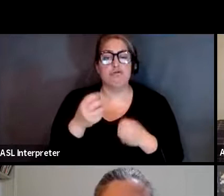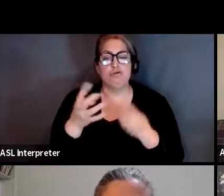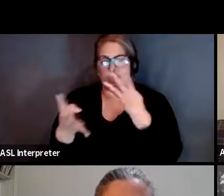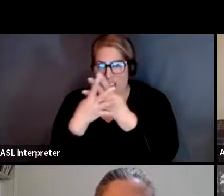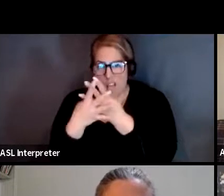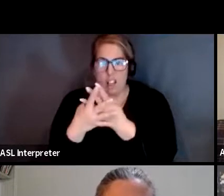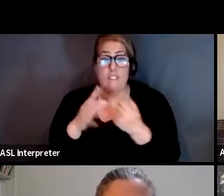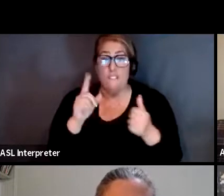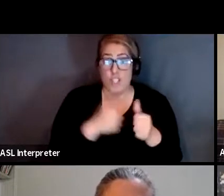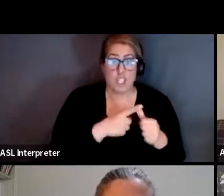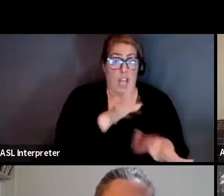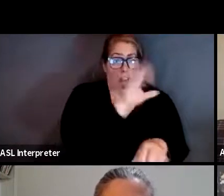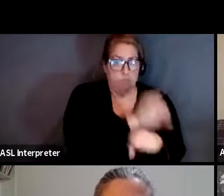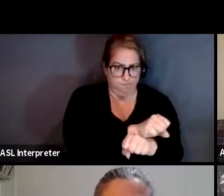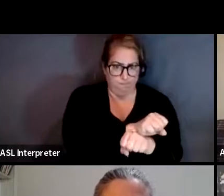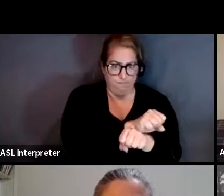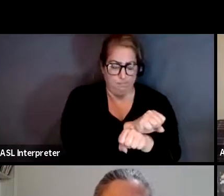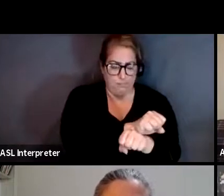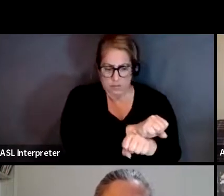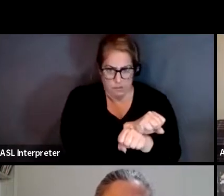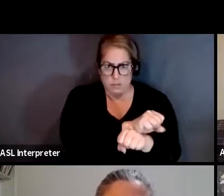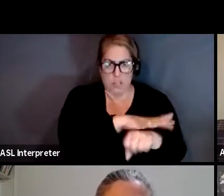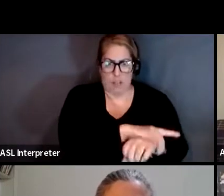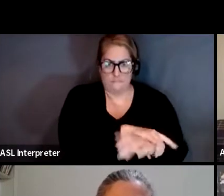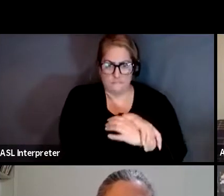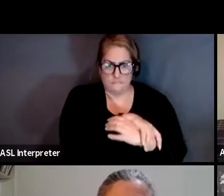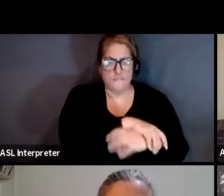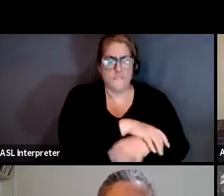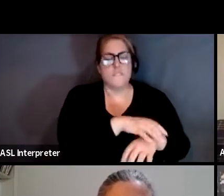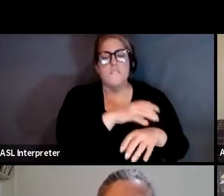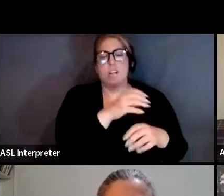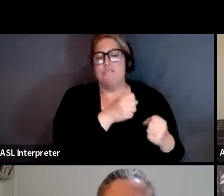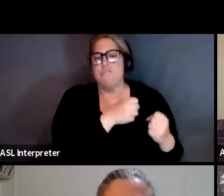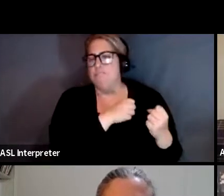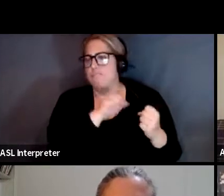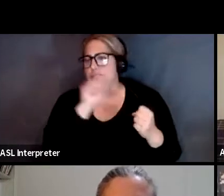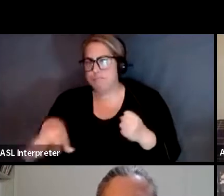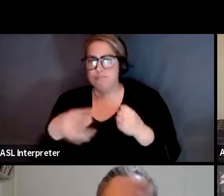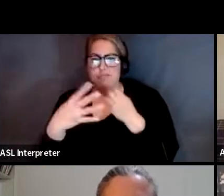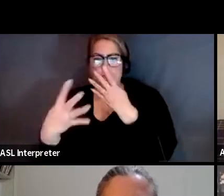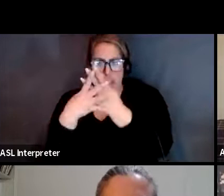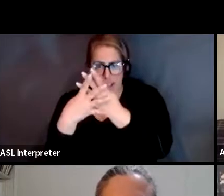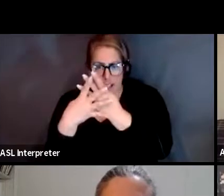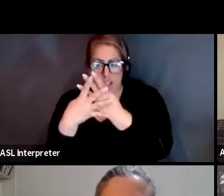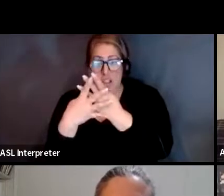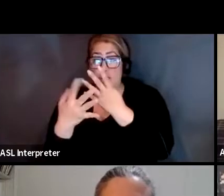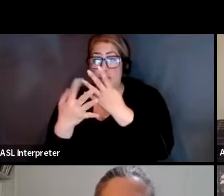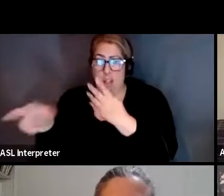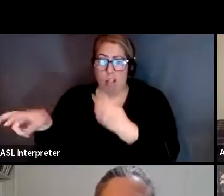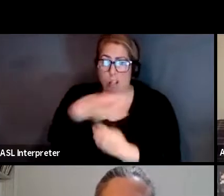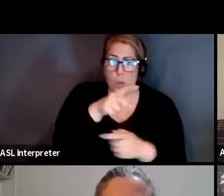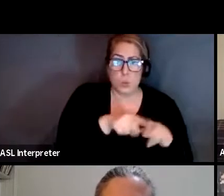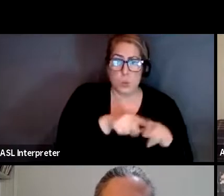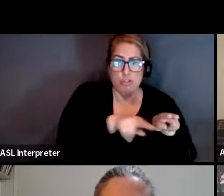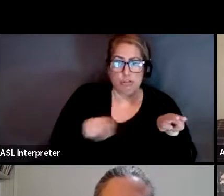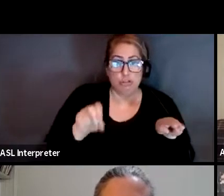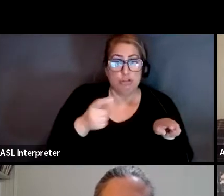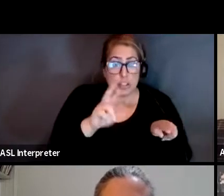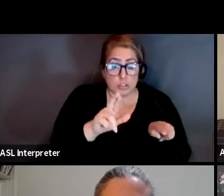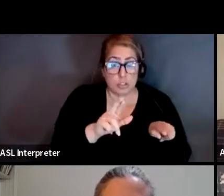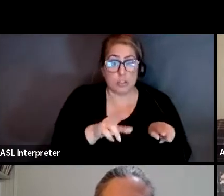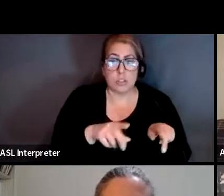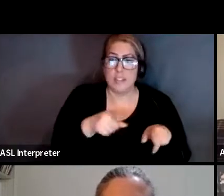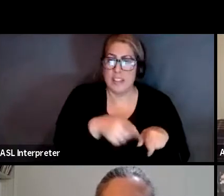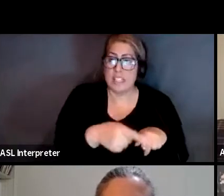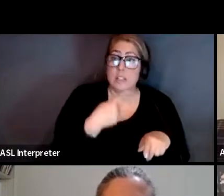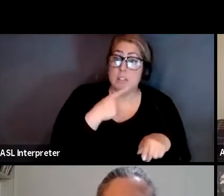to a jail cell, and then taken to a shelter. And told that if I stay there, I